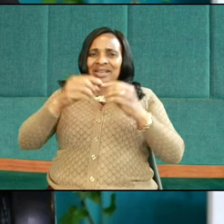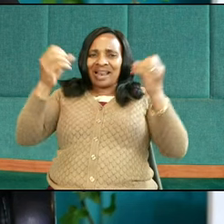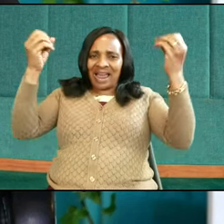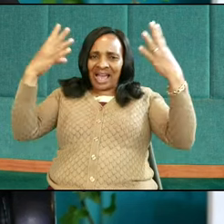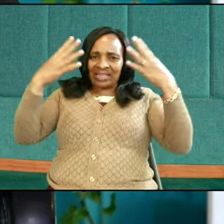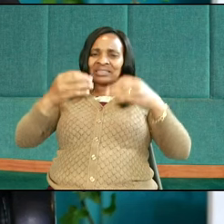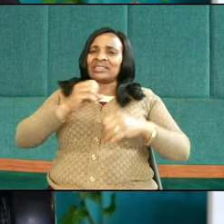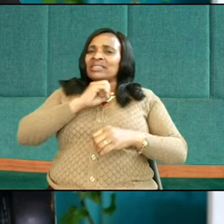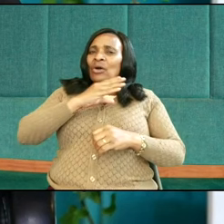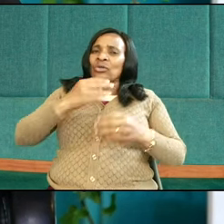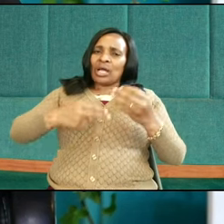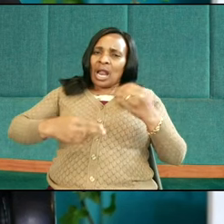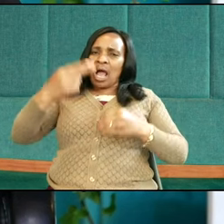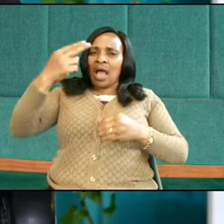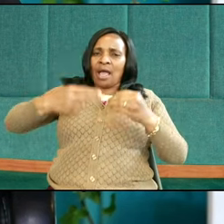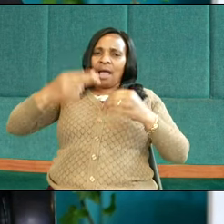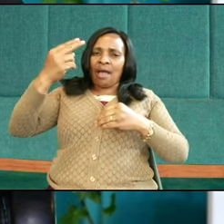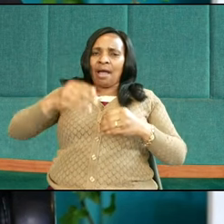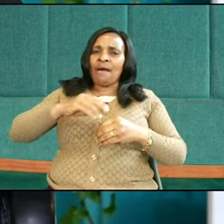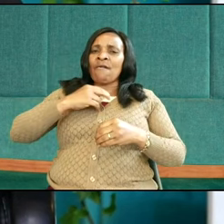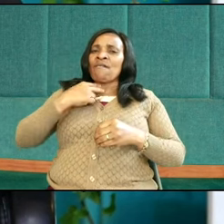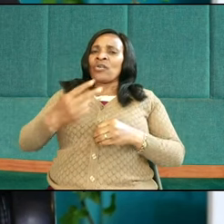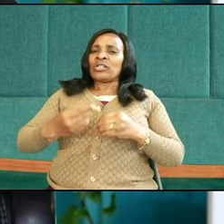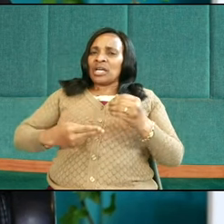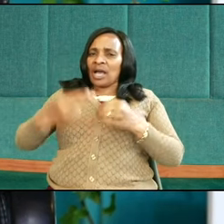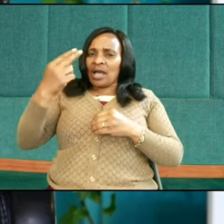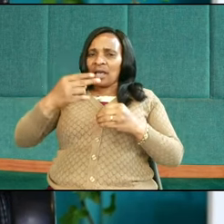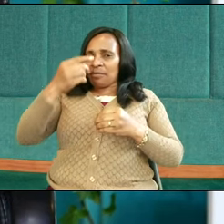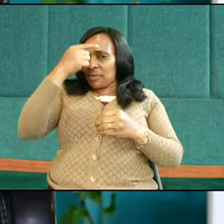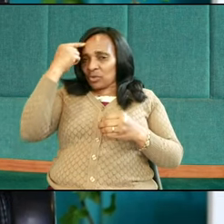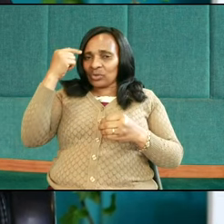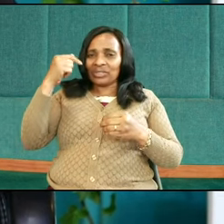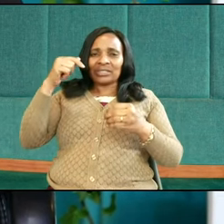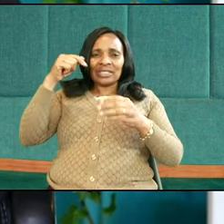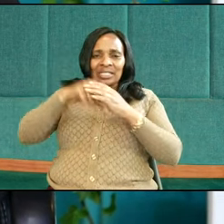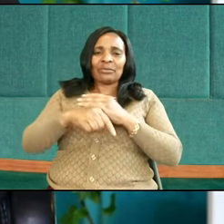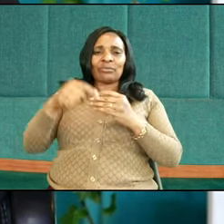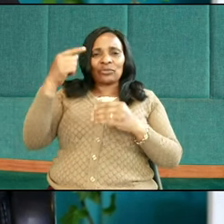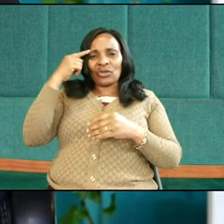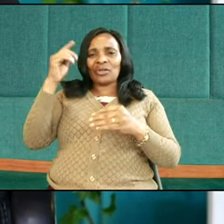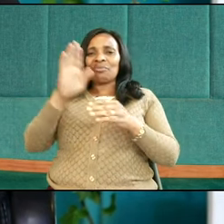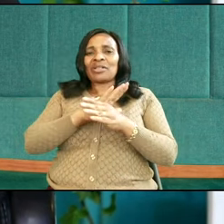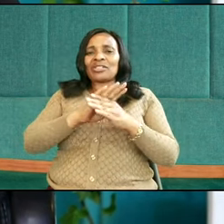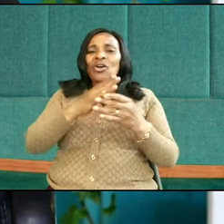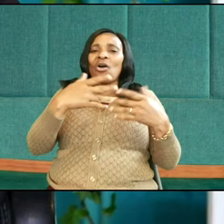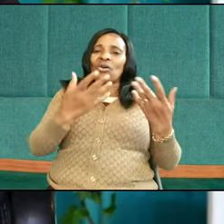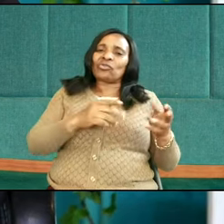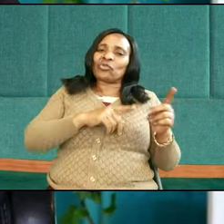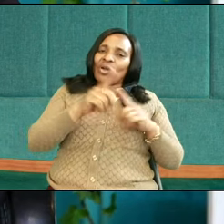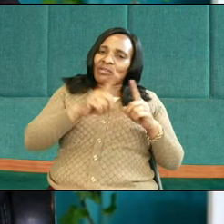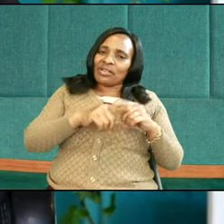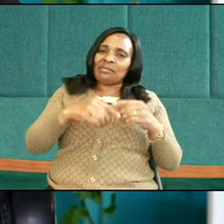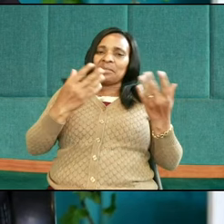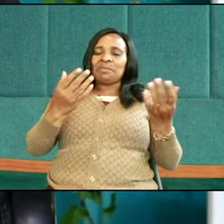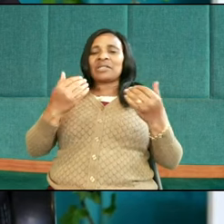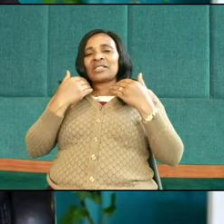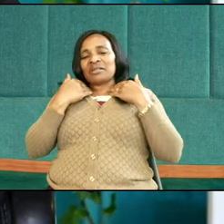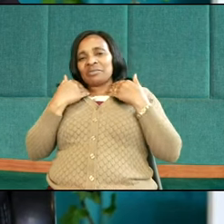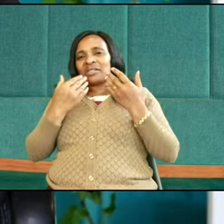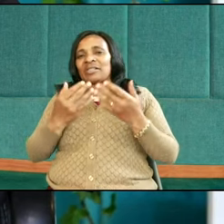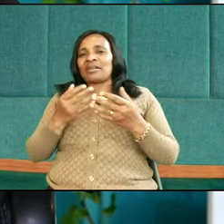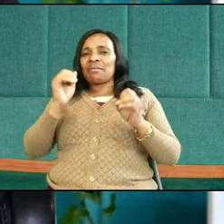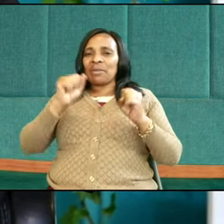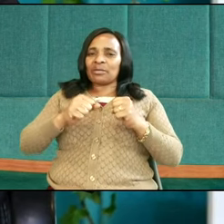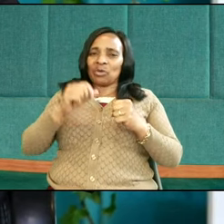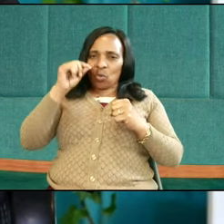Shout louder, he said. Surely he's a god. Perhaps he's in deep thought, or busy, or traveling. Maybe he's sleeping and